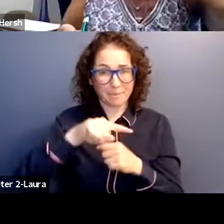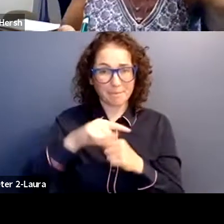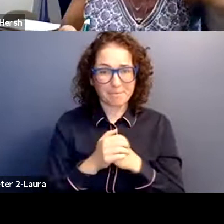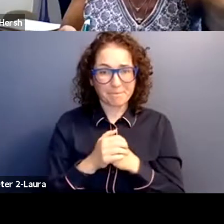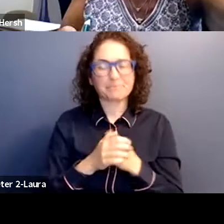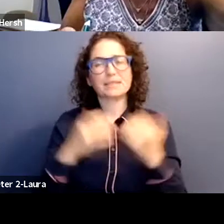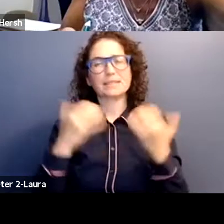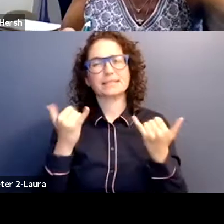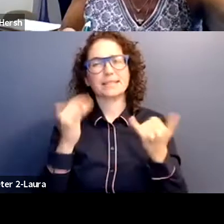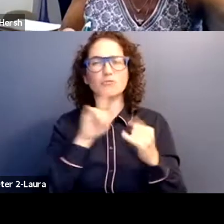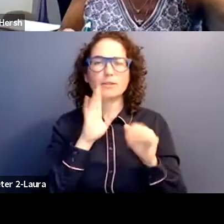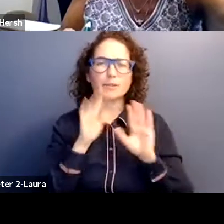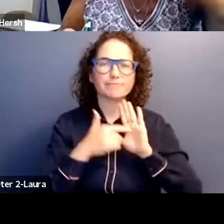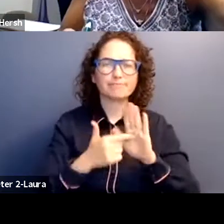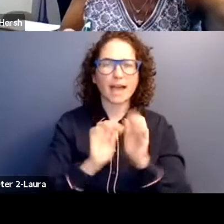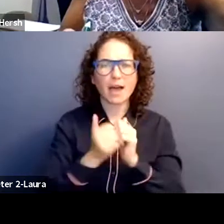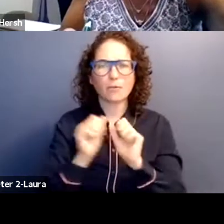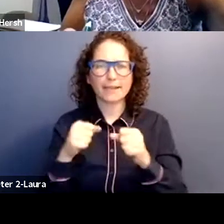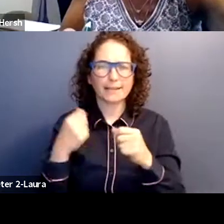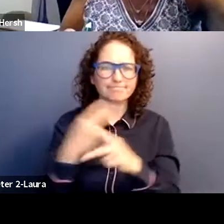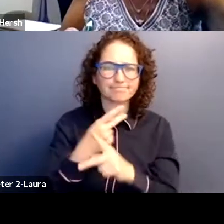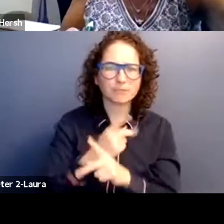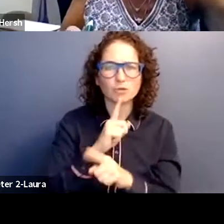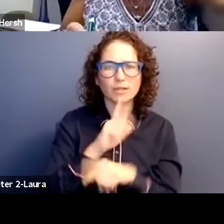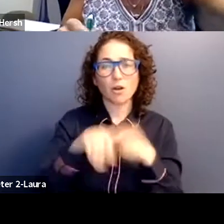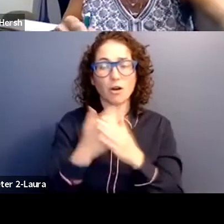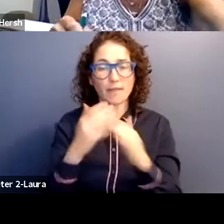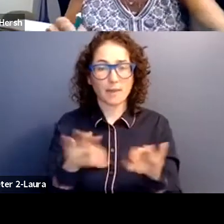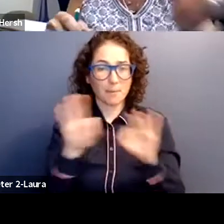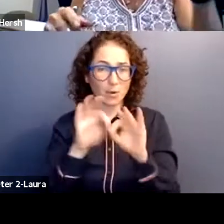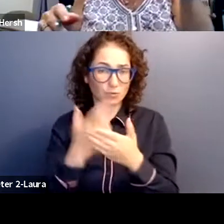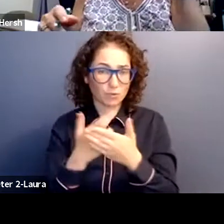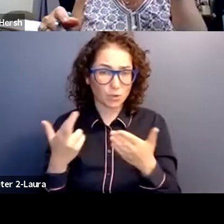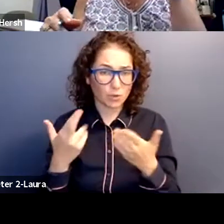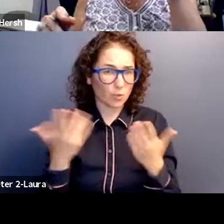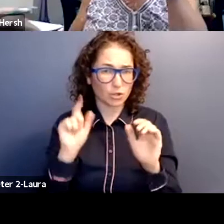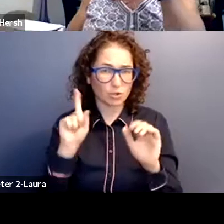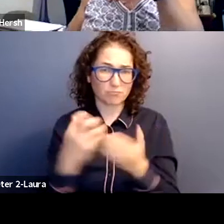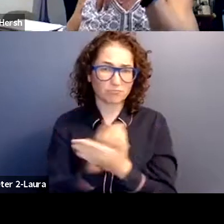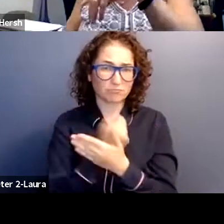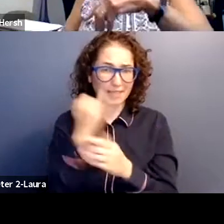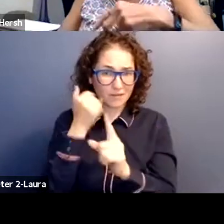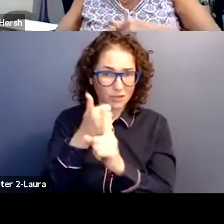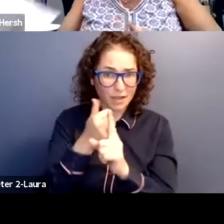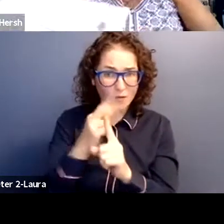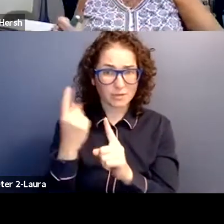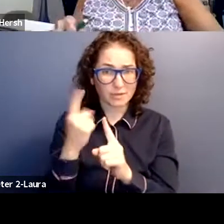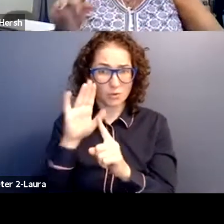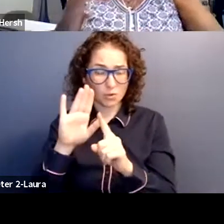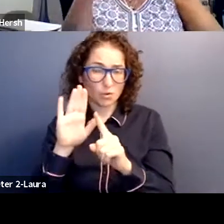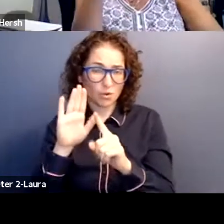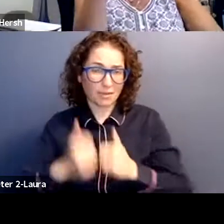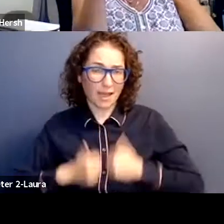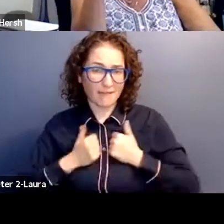shed some light on how we really navigate the important resources that exist and what should be utilized if you or someone is having, long